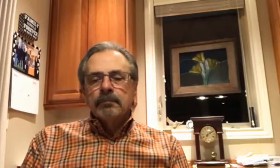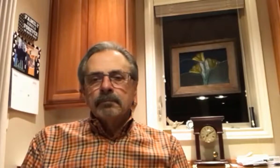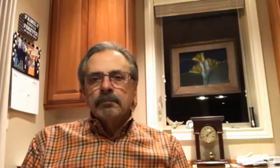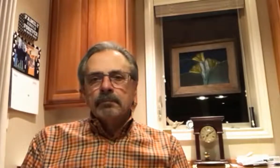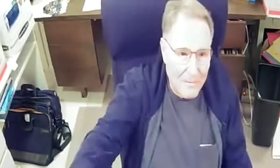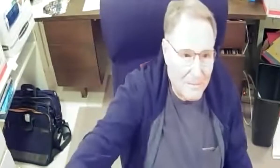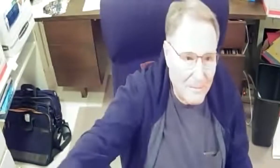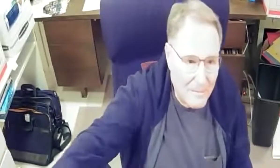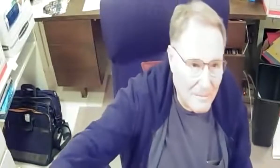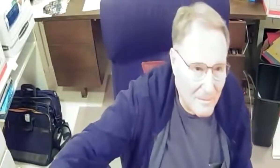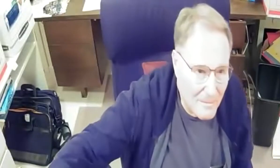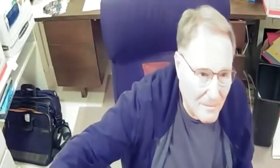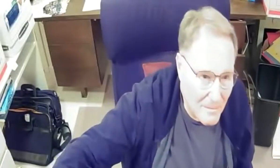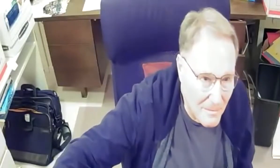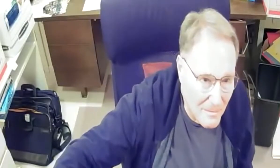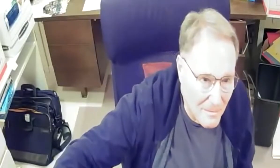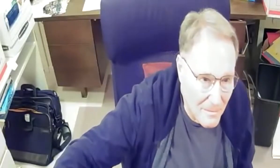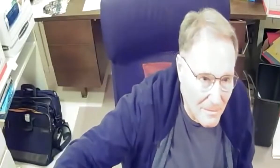Thank you.